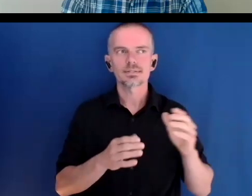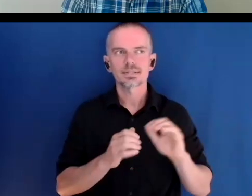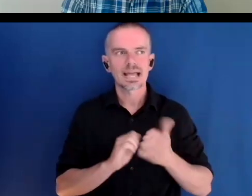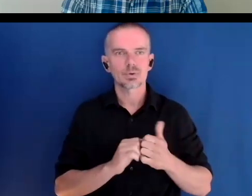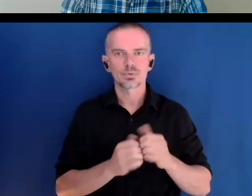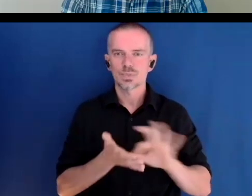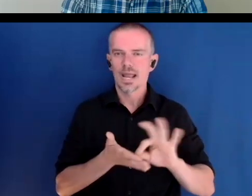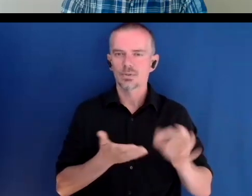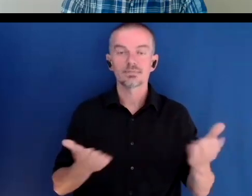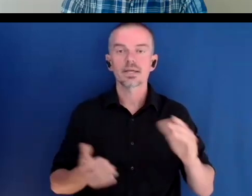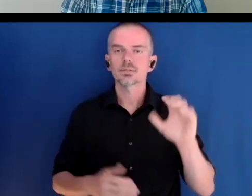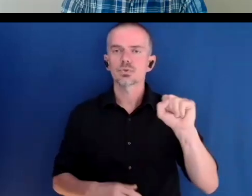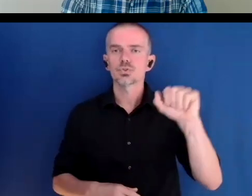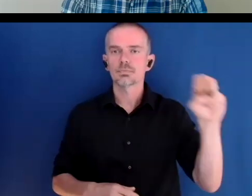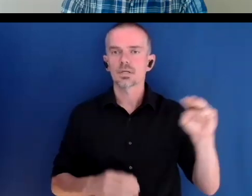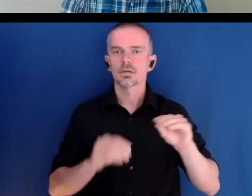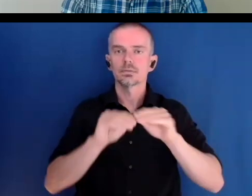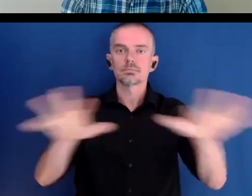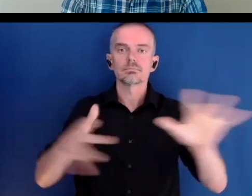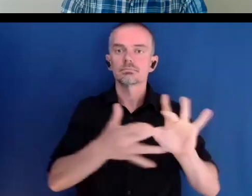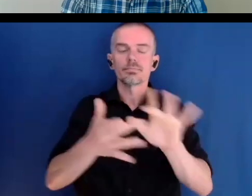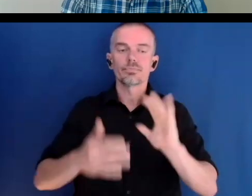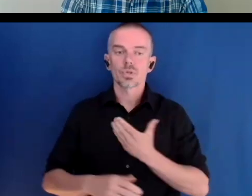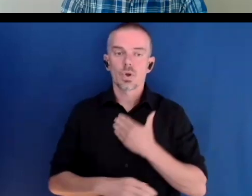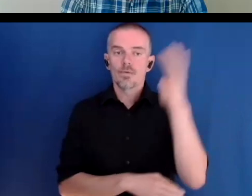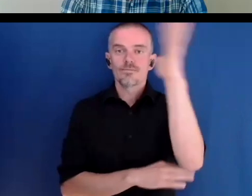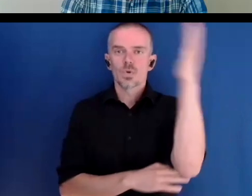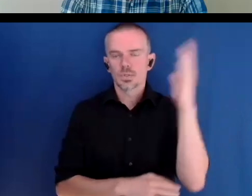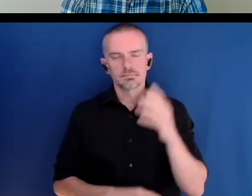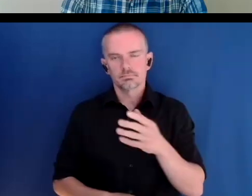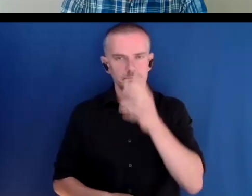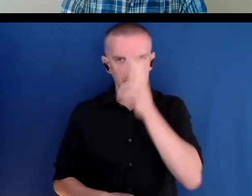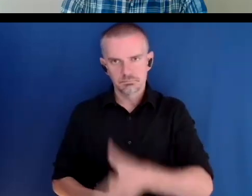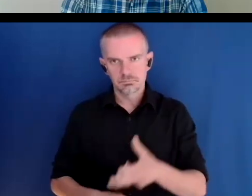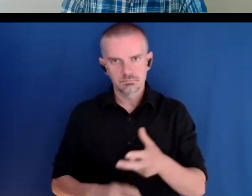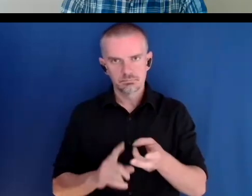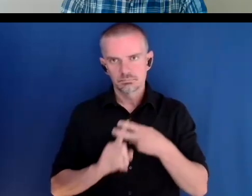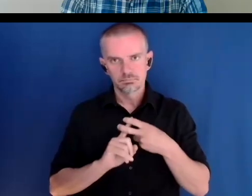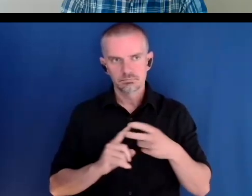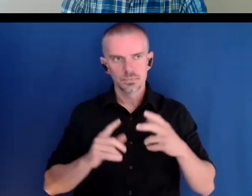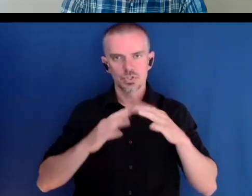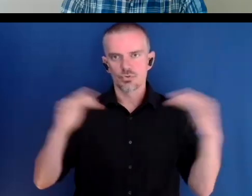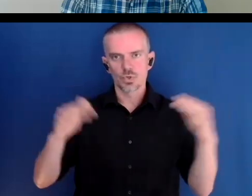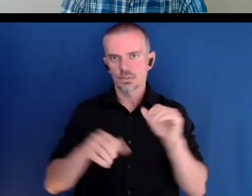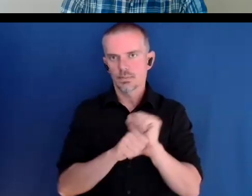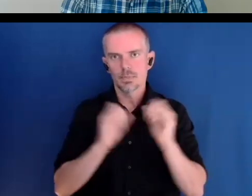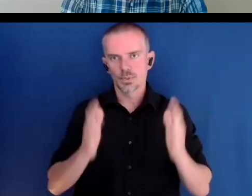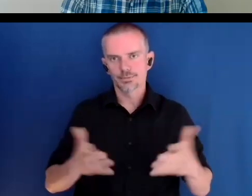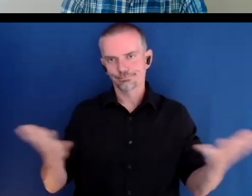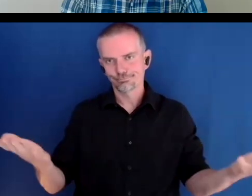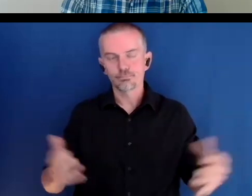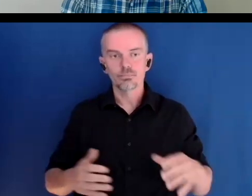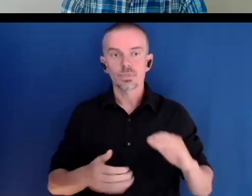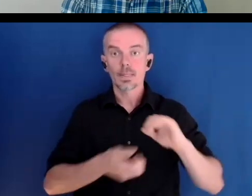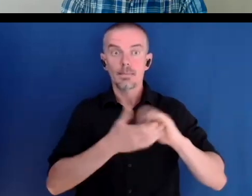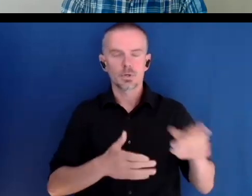On our forest, we don't do a great job of recruiting diverse employees, and our partners